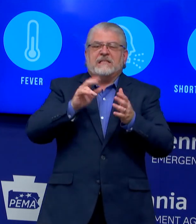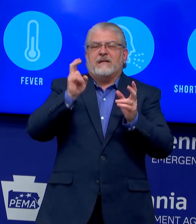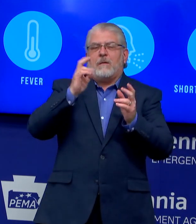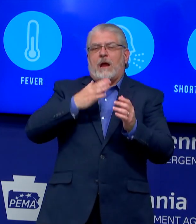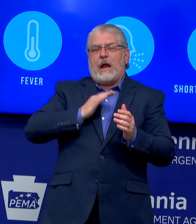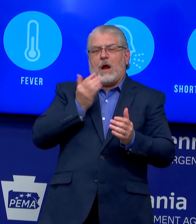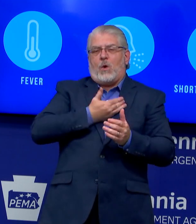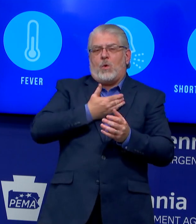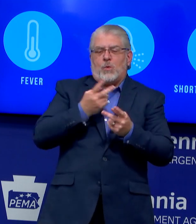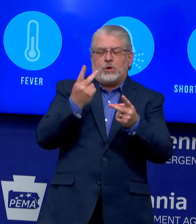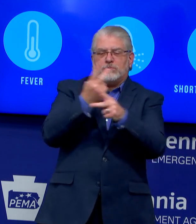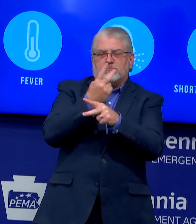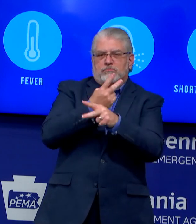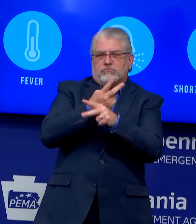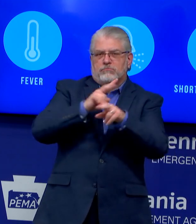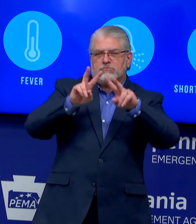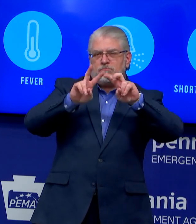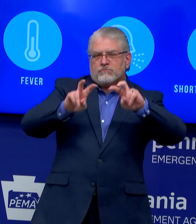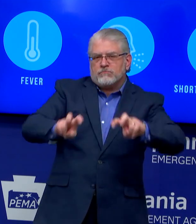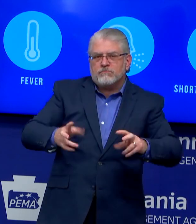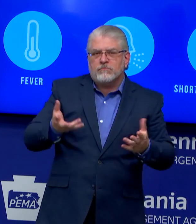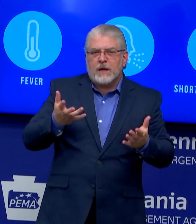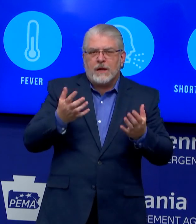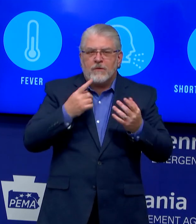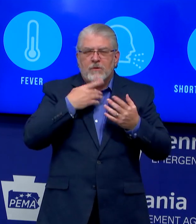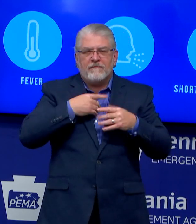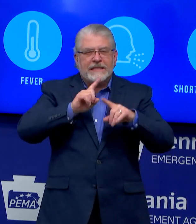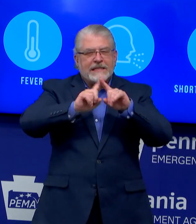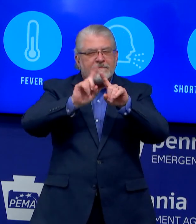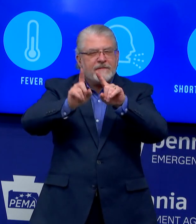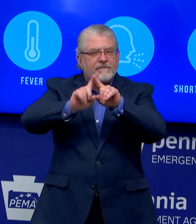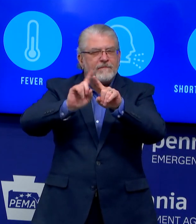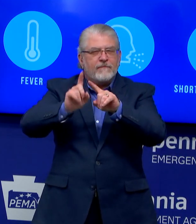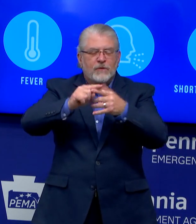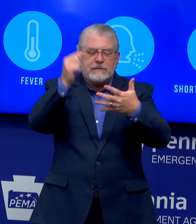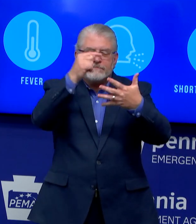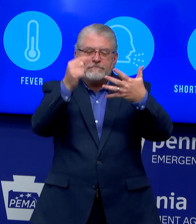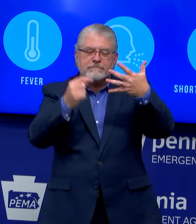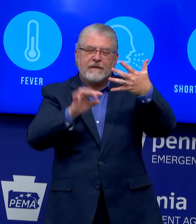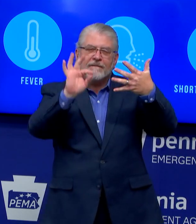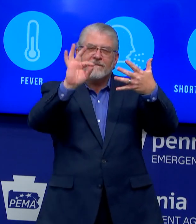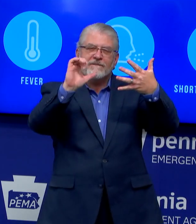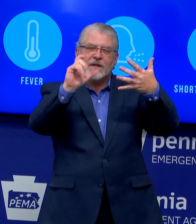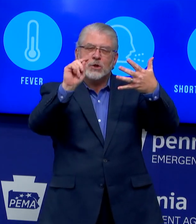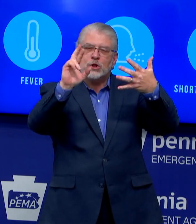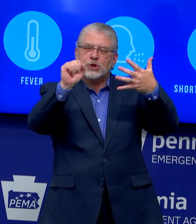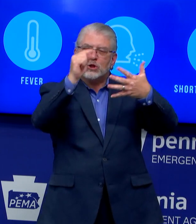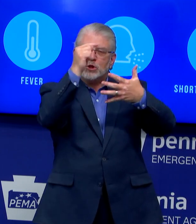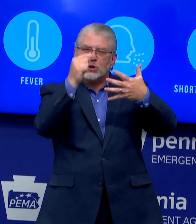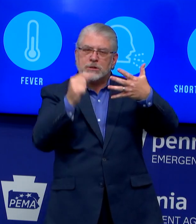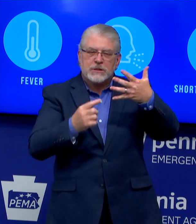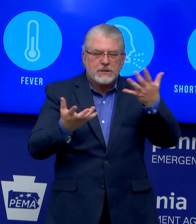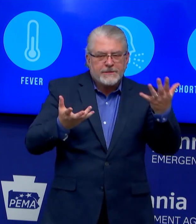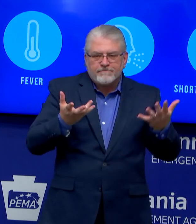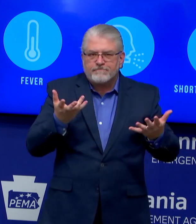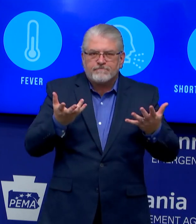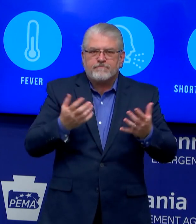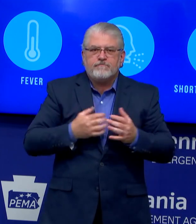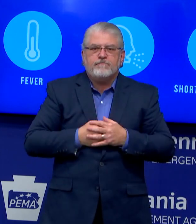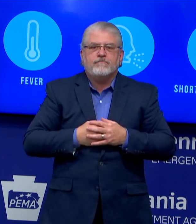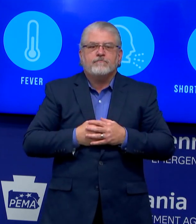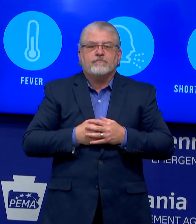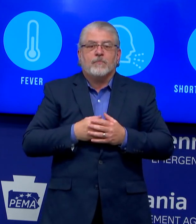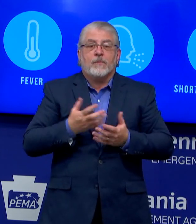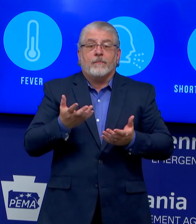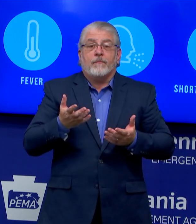different factors in terms of when we can reopen part of the state. And again, it's not going to be one grand opening. It's going to go in